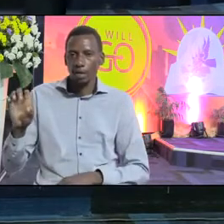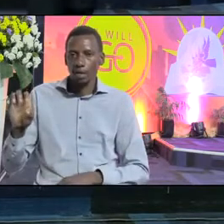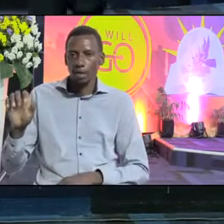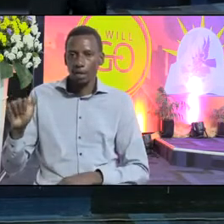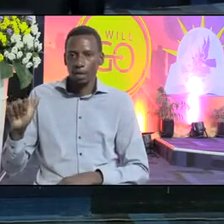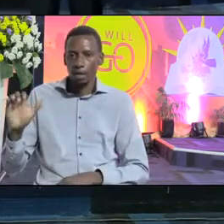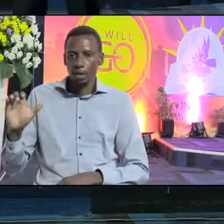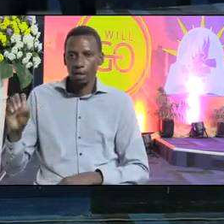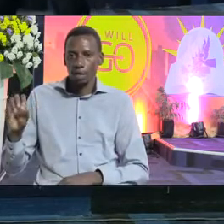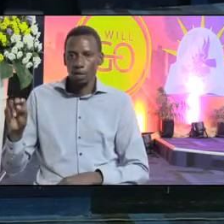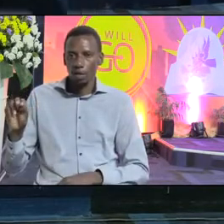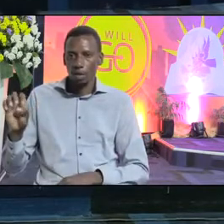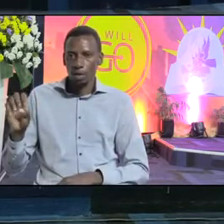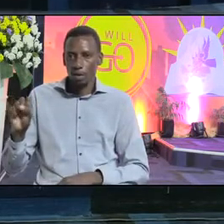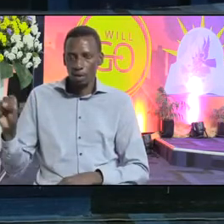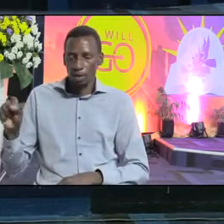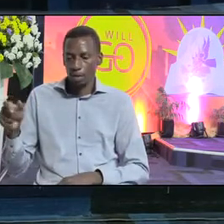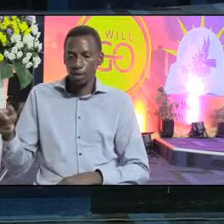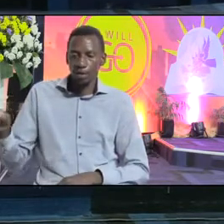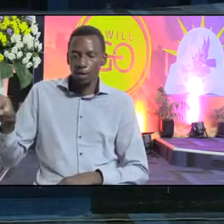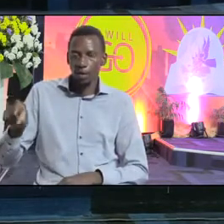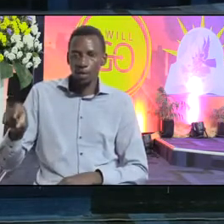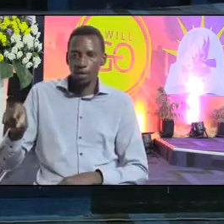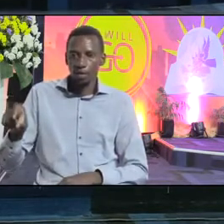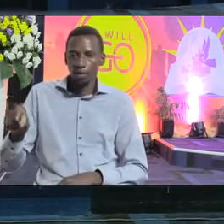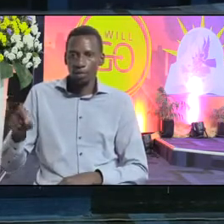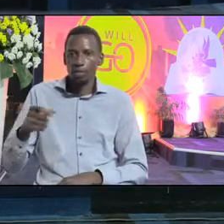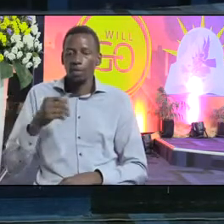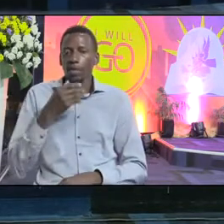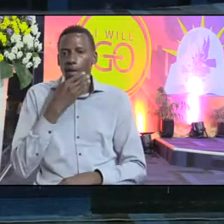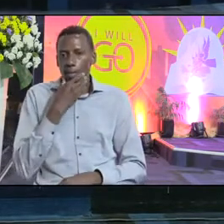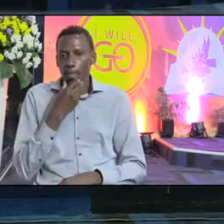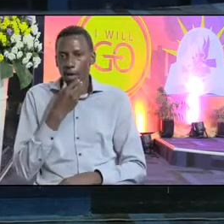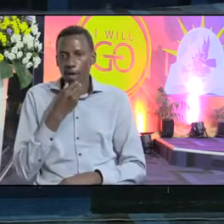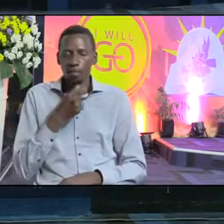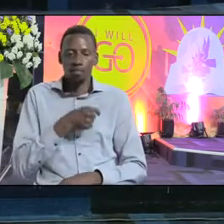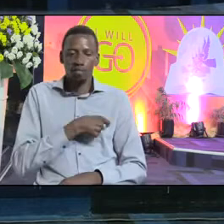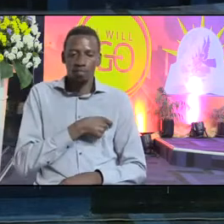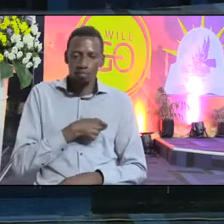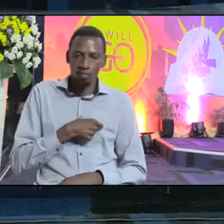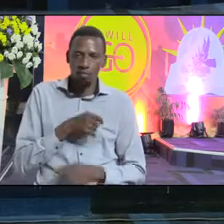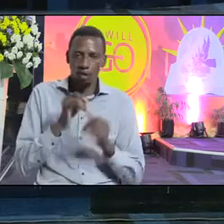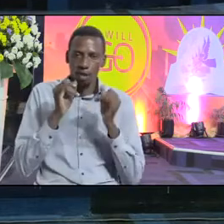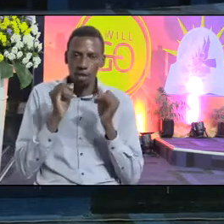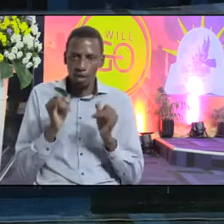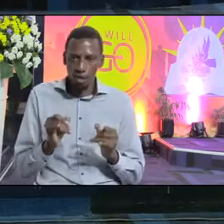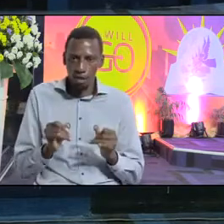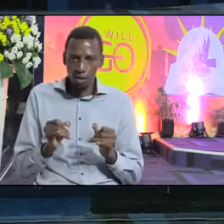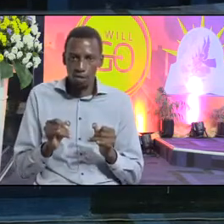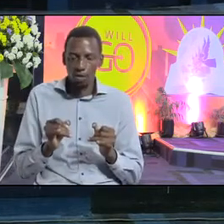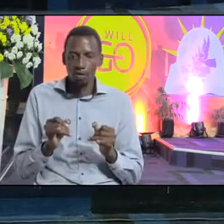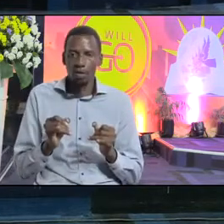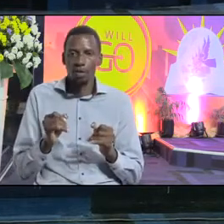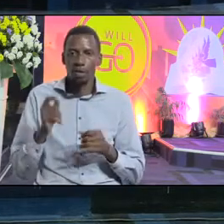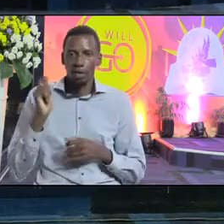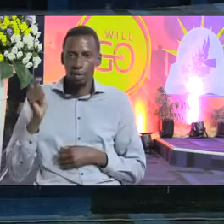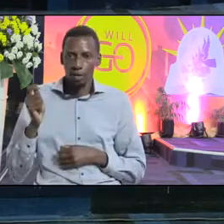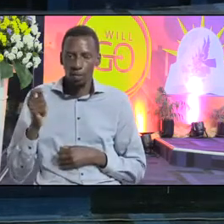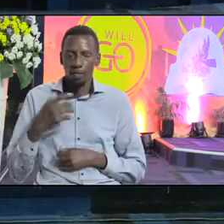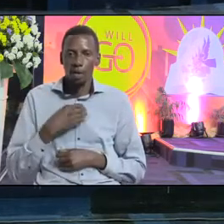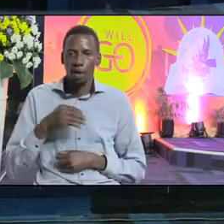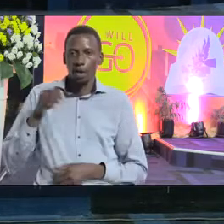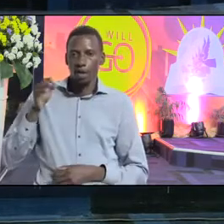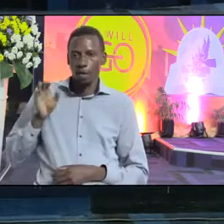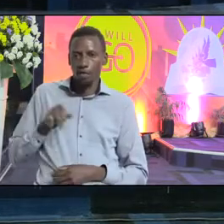somebody. It's an addition to scripture. There were male deacons in the New Testament, and there were female deacons in the New